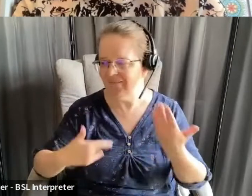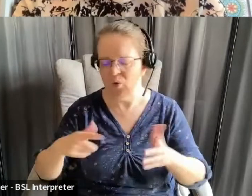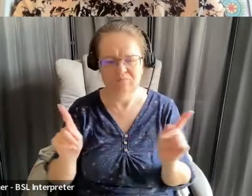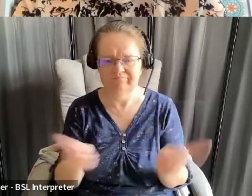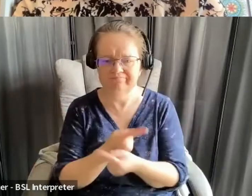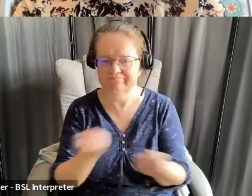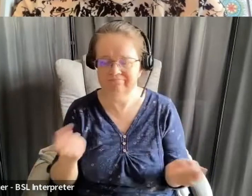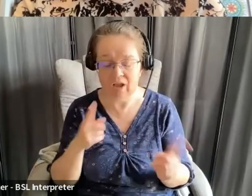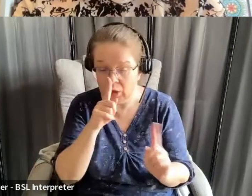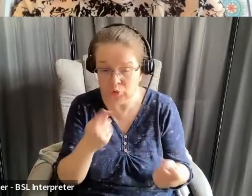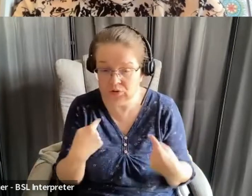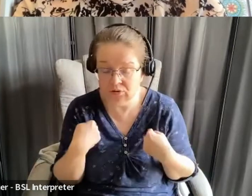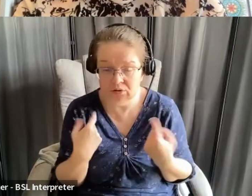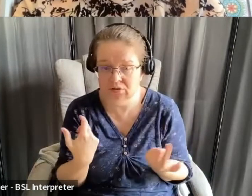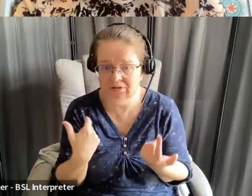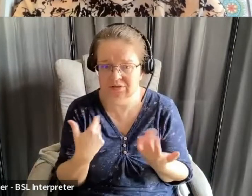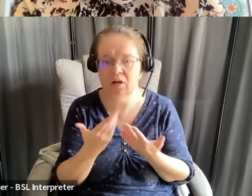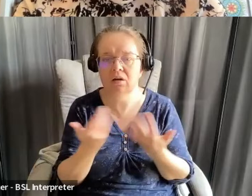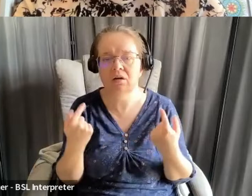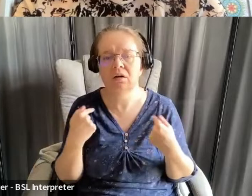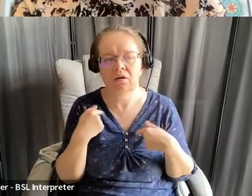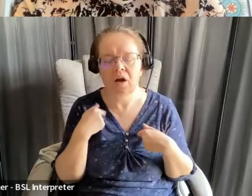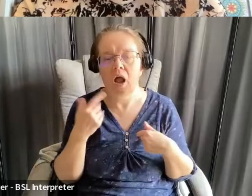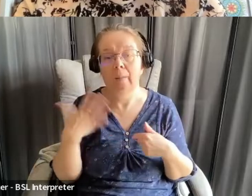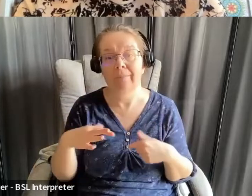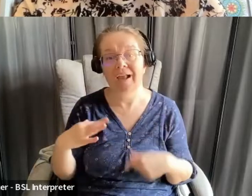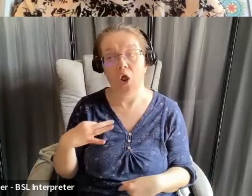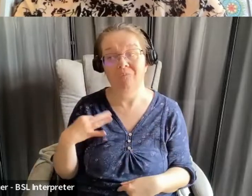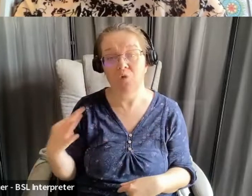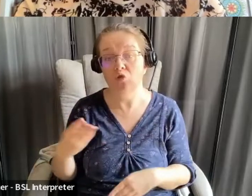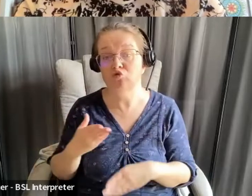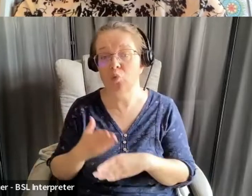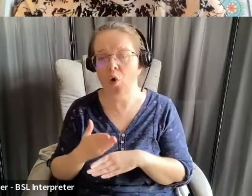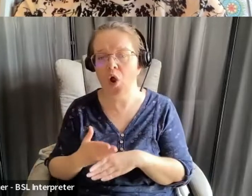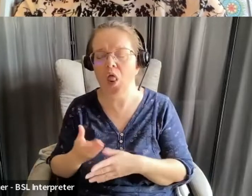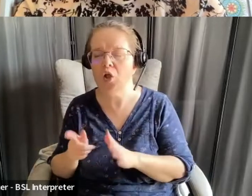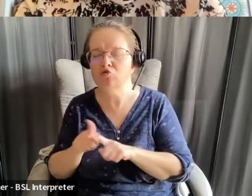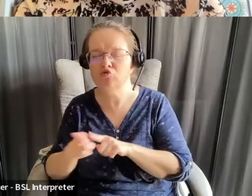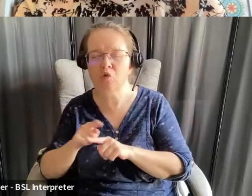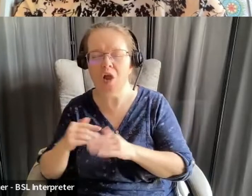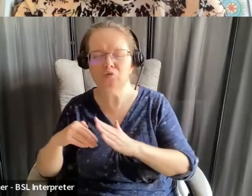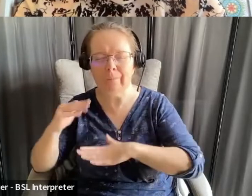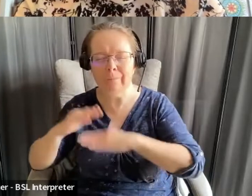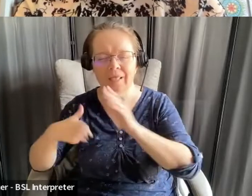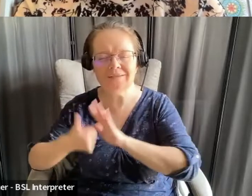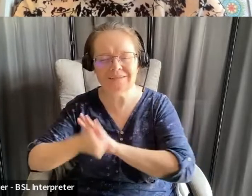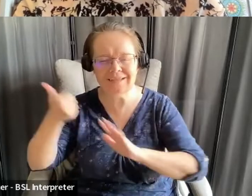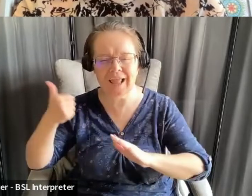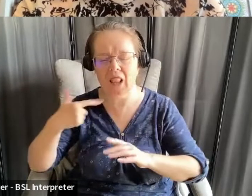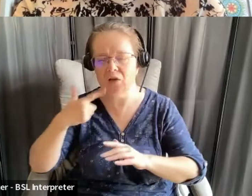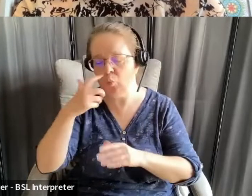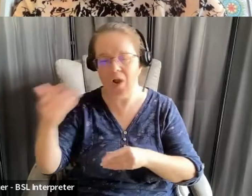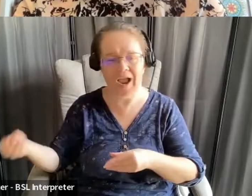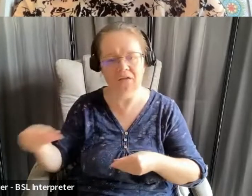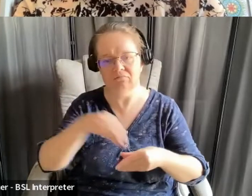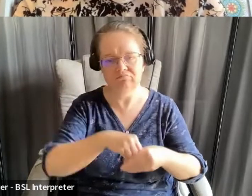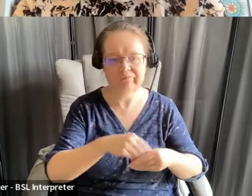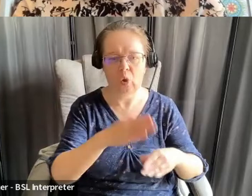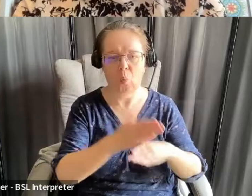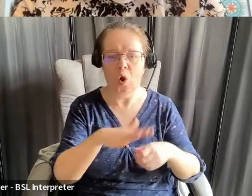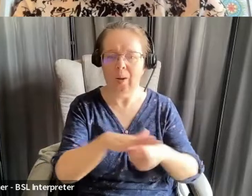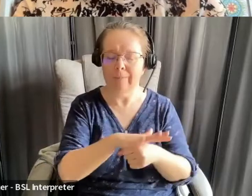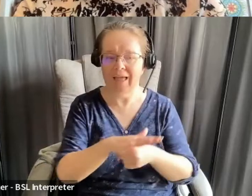years. But I have been doing a few volunteering positions to gain the skills again to be able to actually go into the